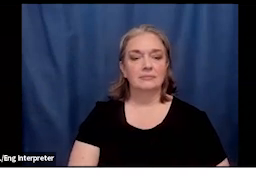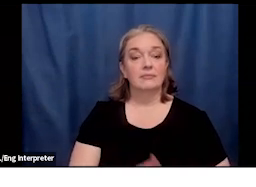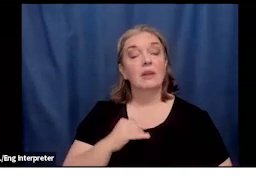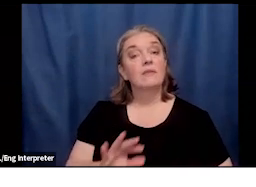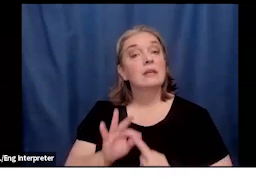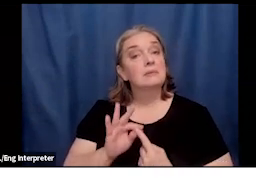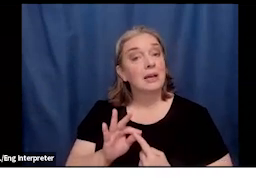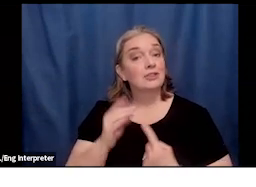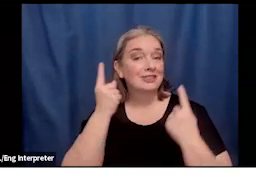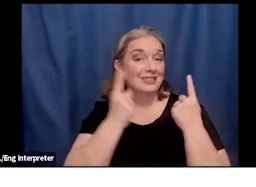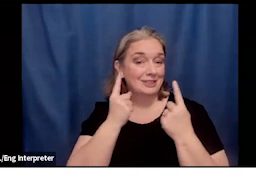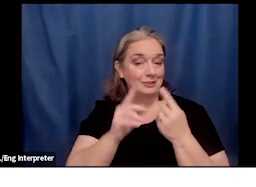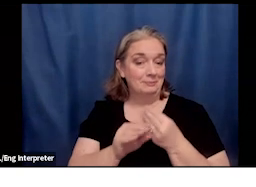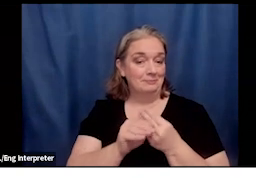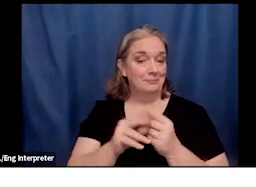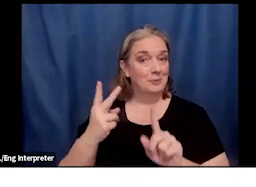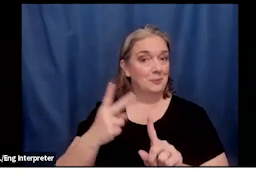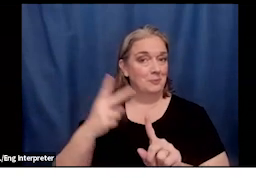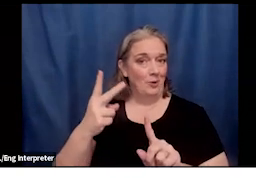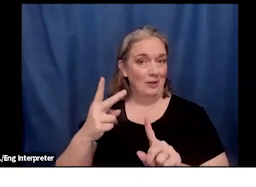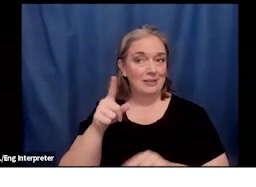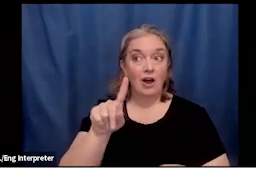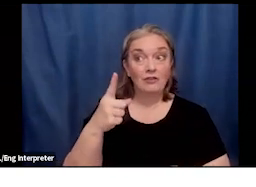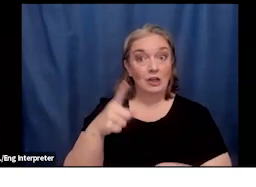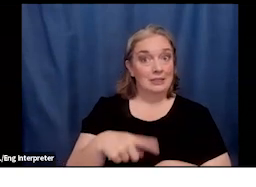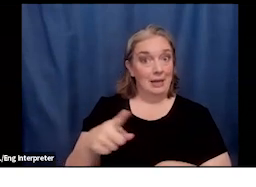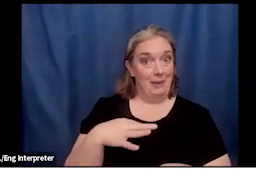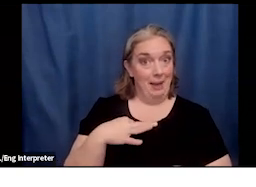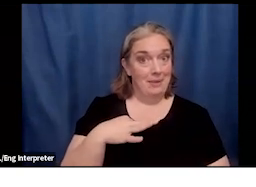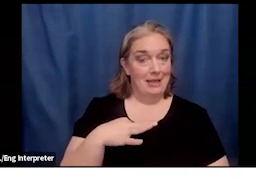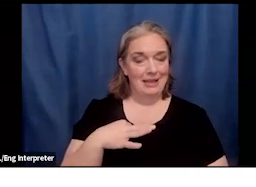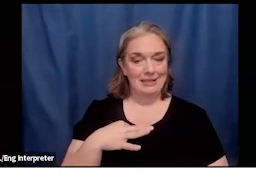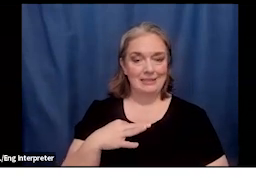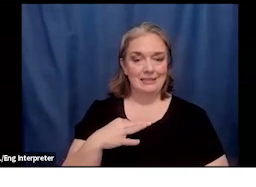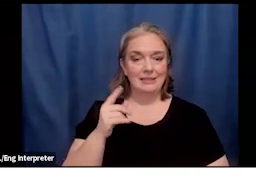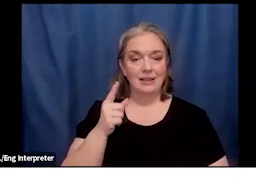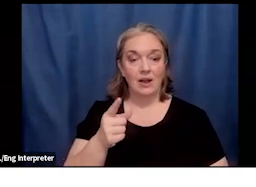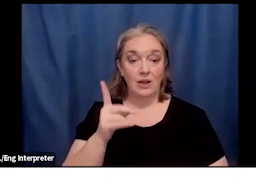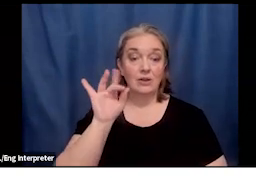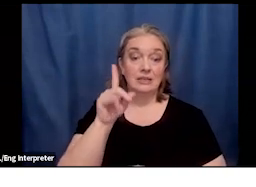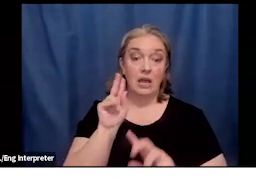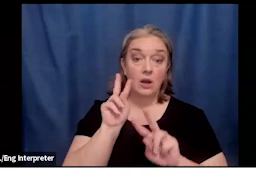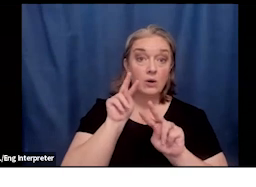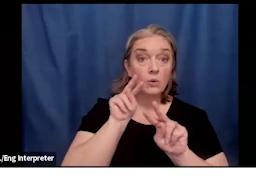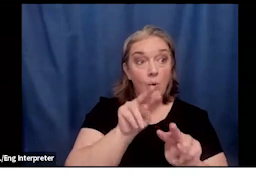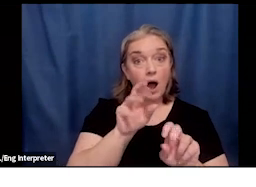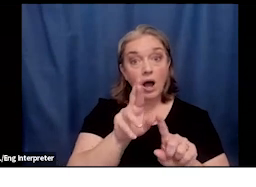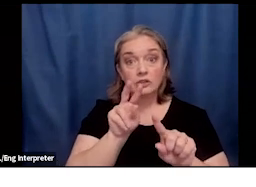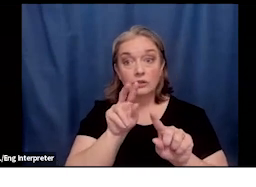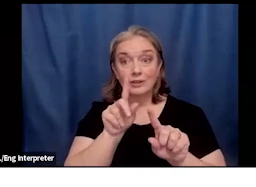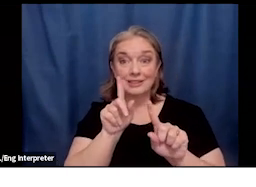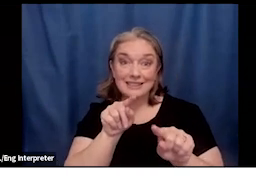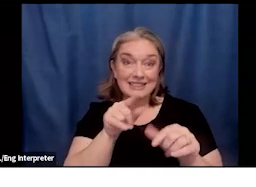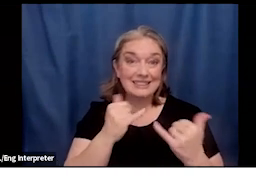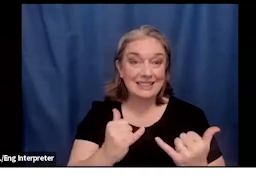we award additional points to folks who may be first-time applicants and those who attended or watched this information session. All of you joining